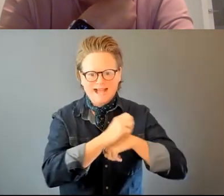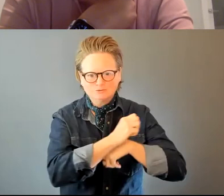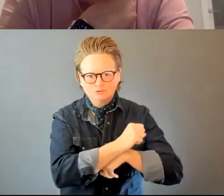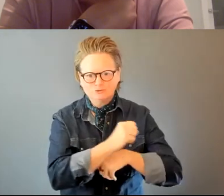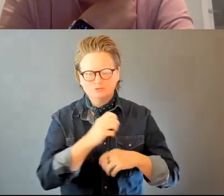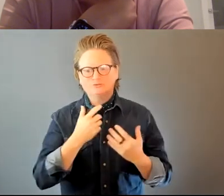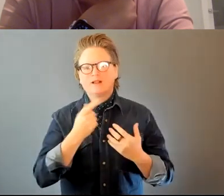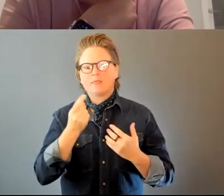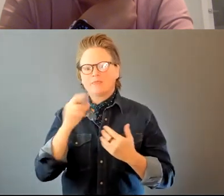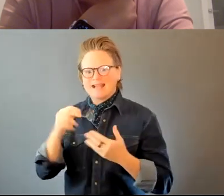cancer survivor,